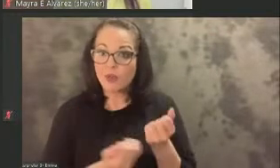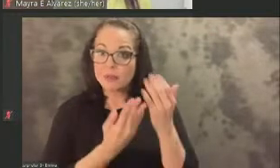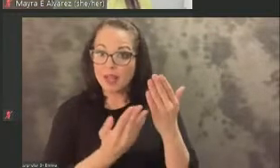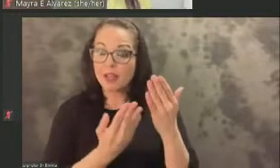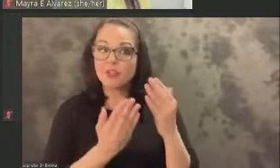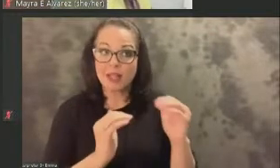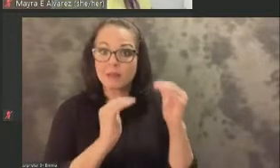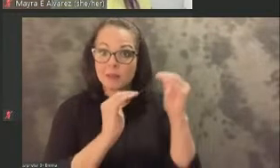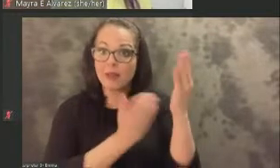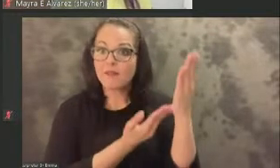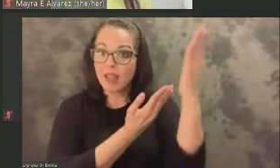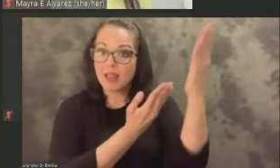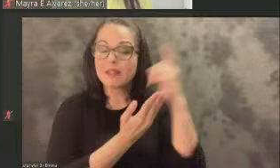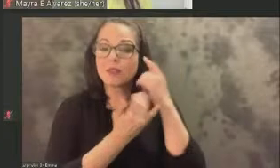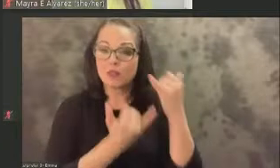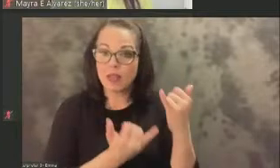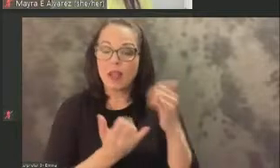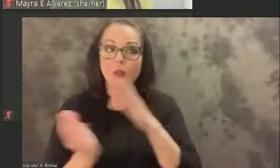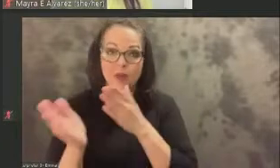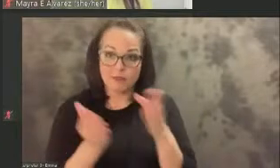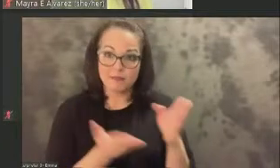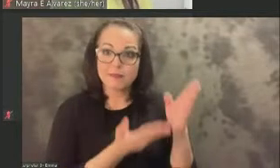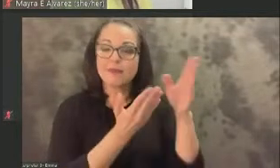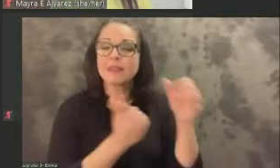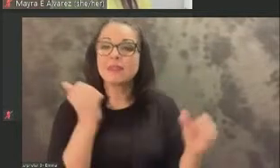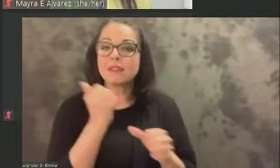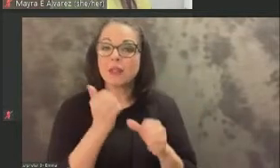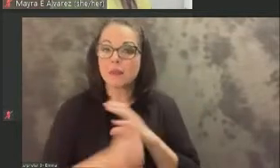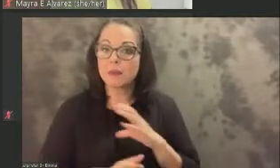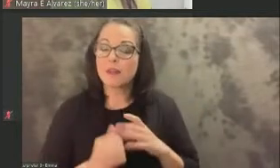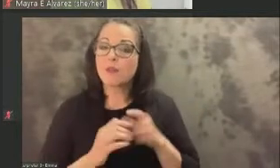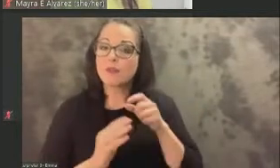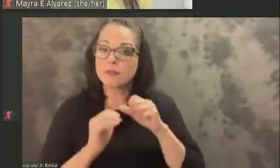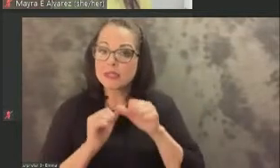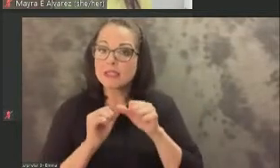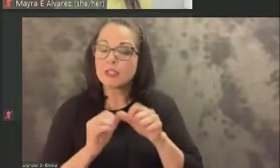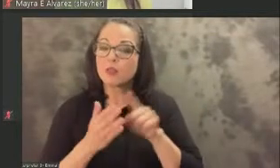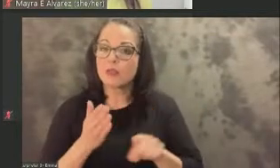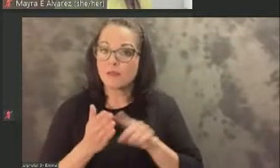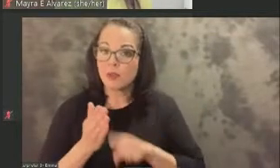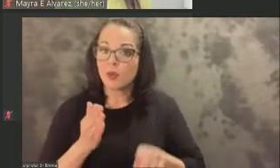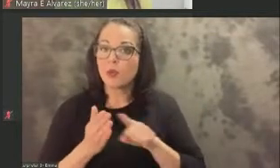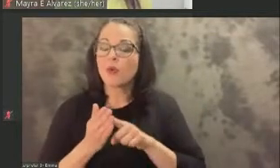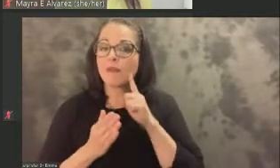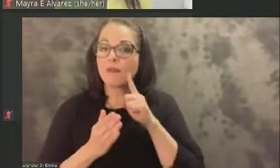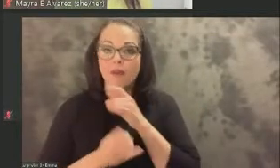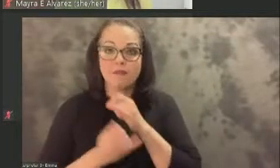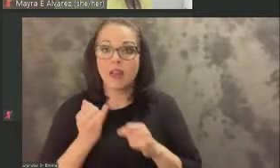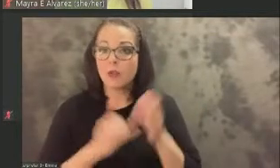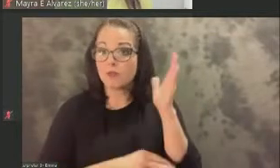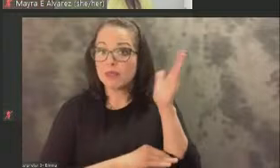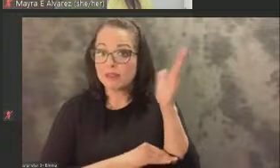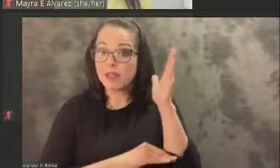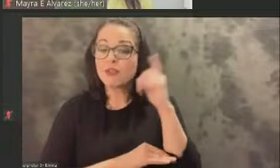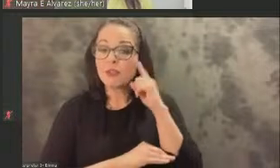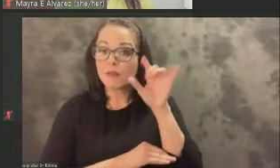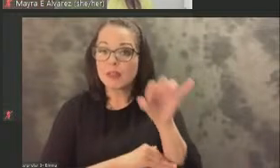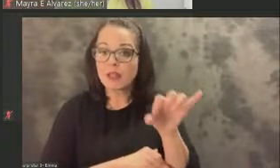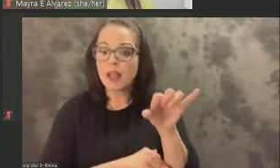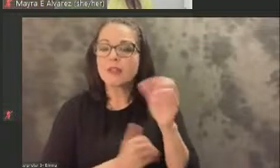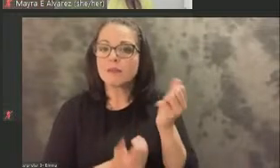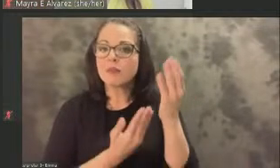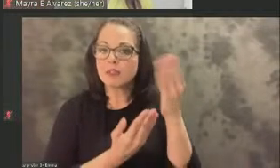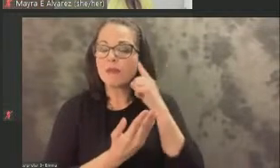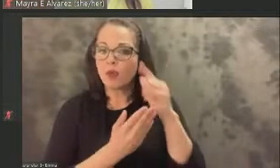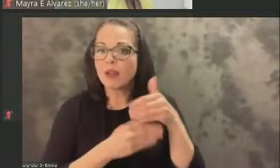will return to subcommittee for continued review, will be finalized before final presentation in our